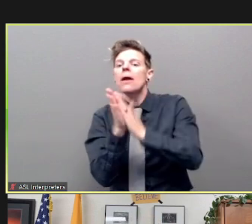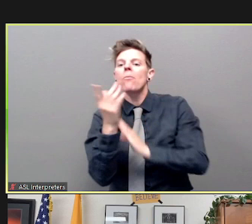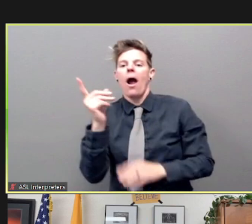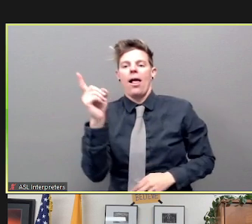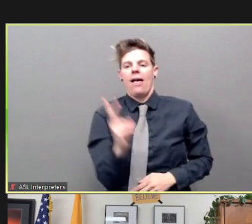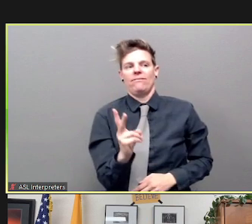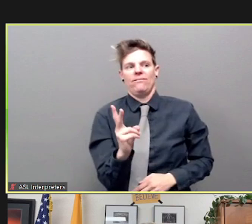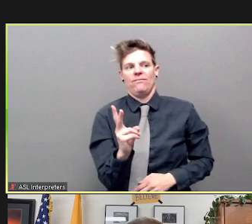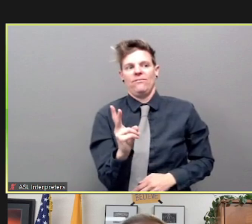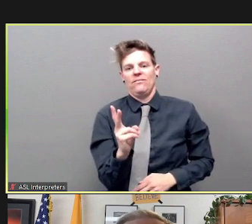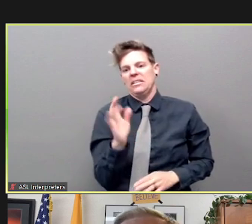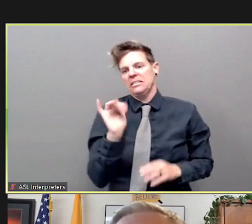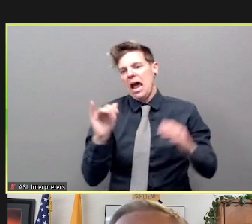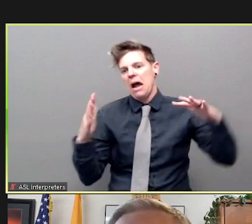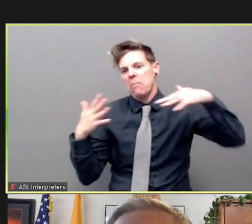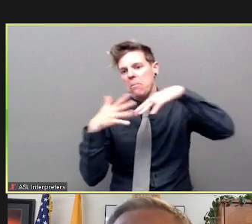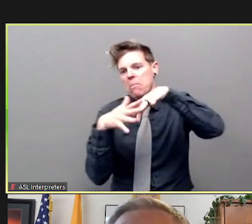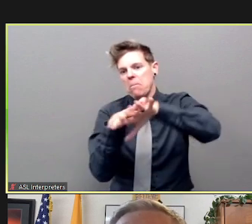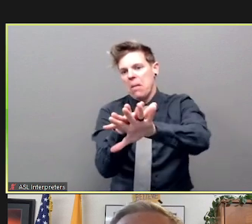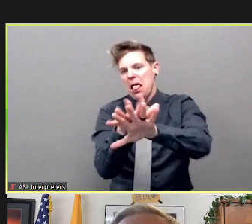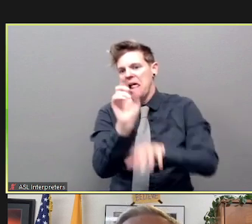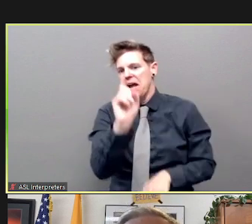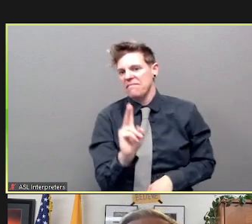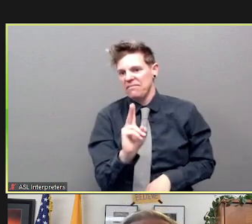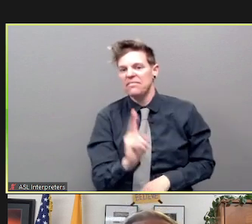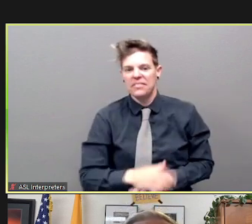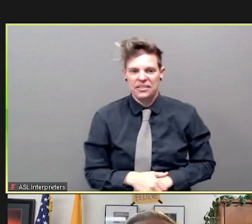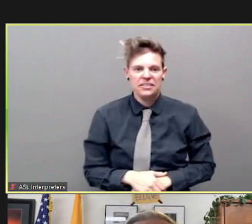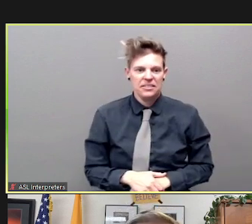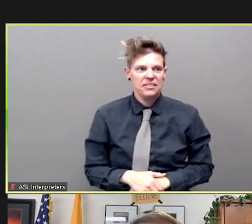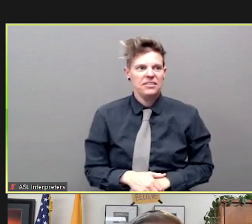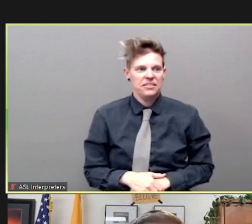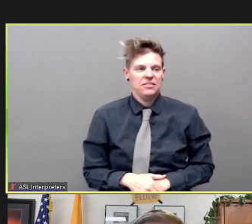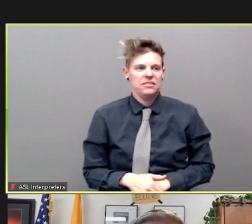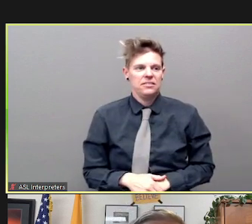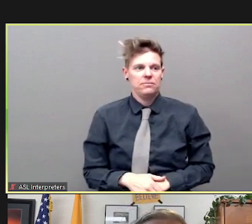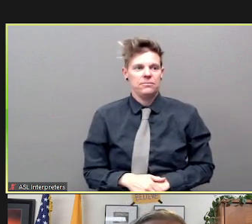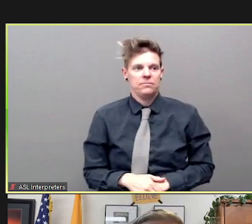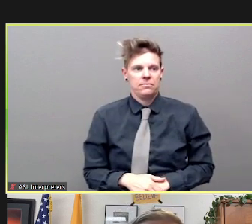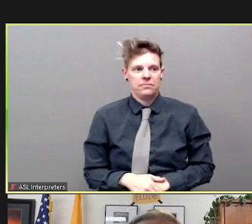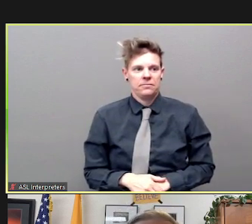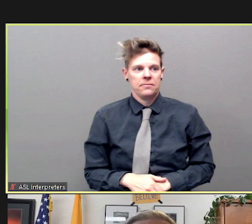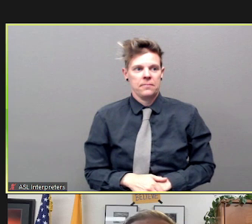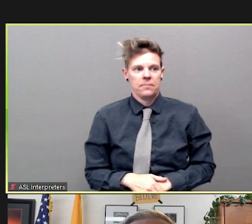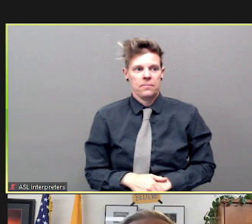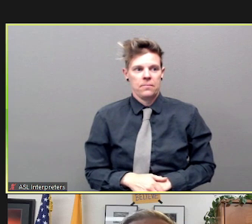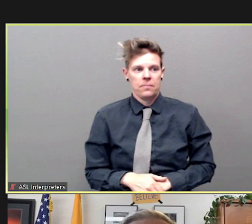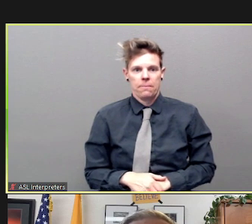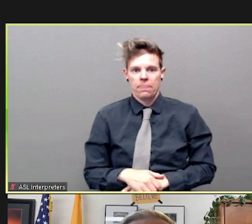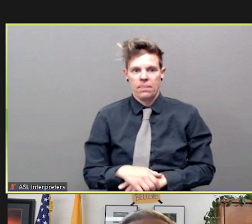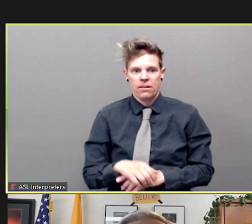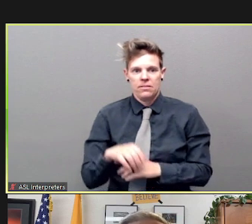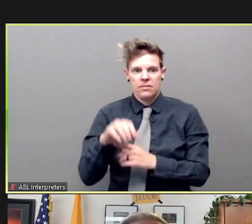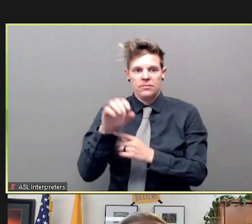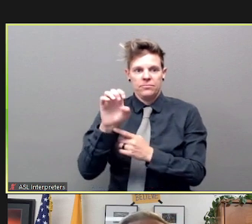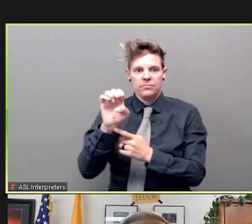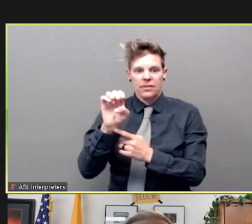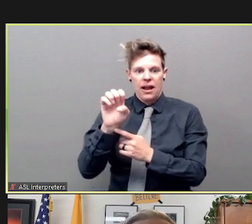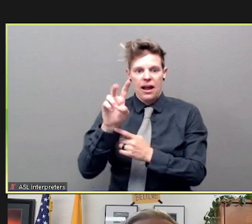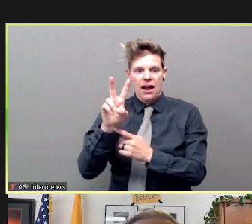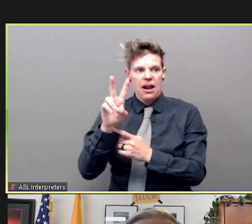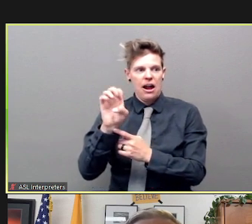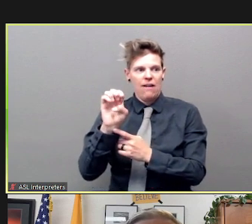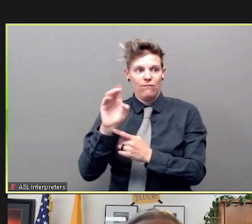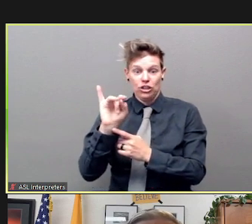say something about that because while Evusheld had effectiveness, although reduced against BA5, which was